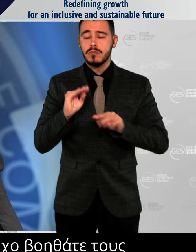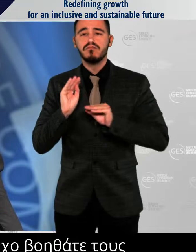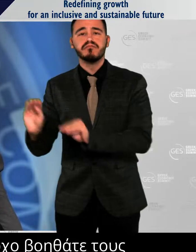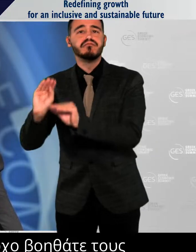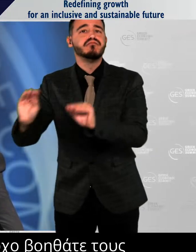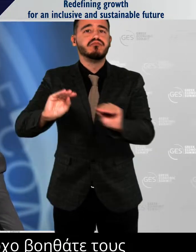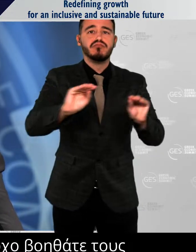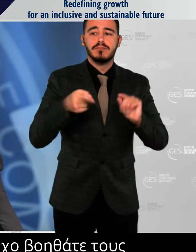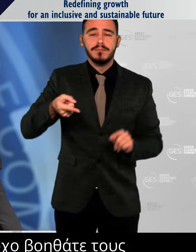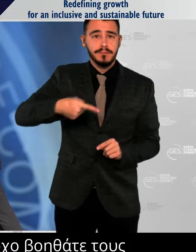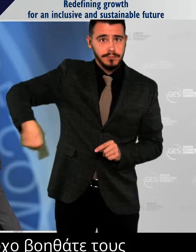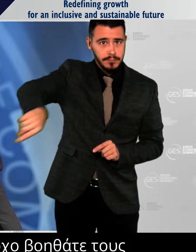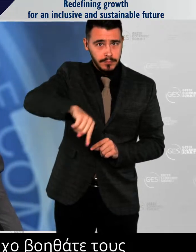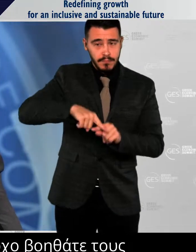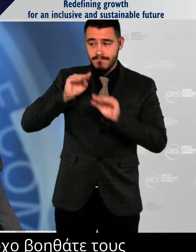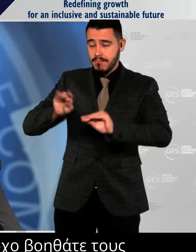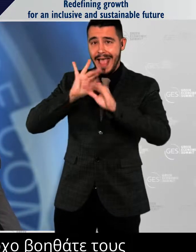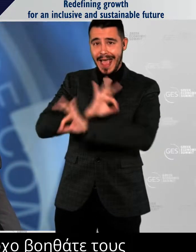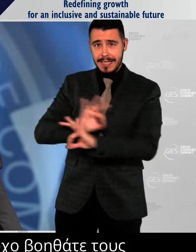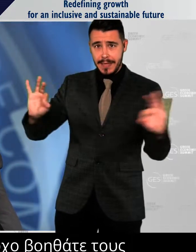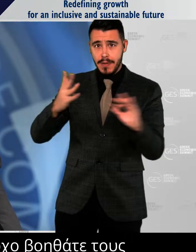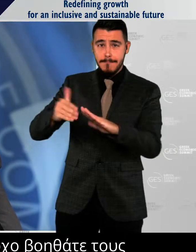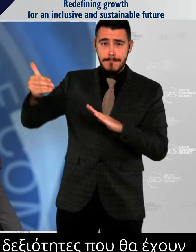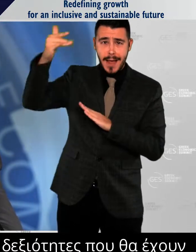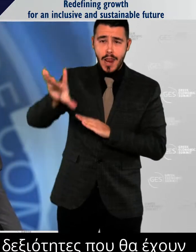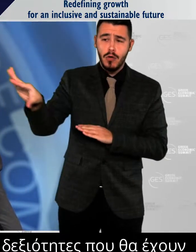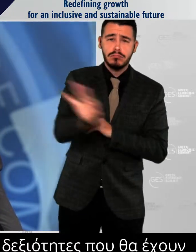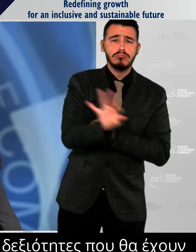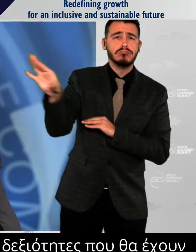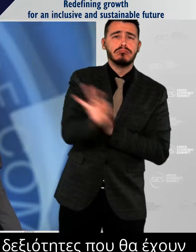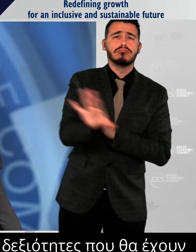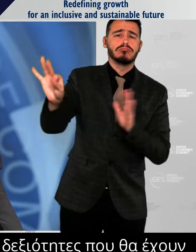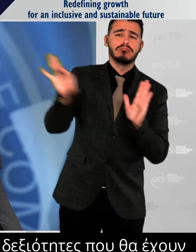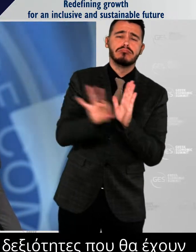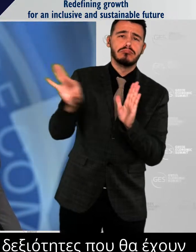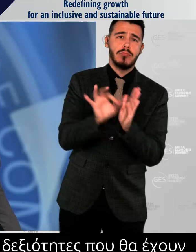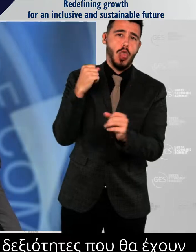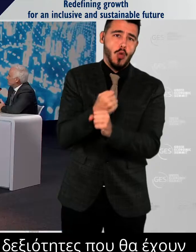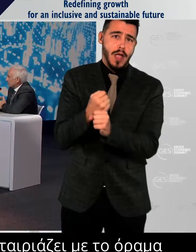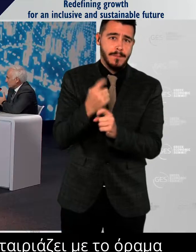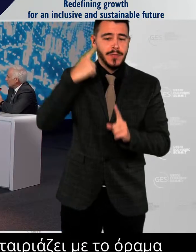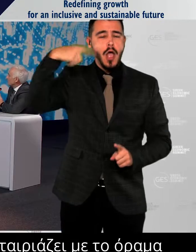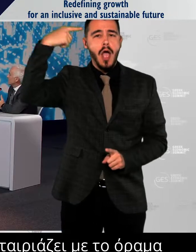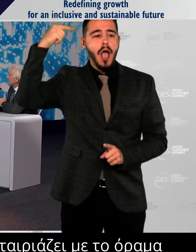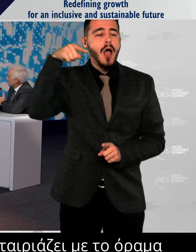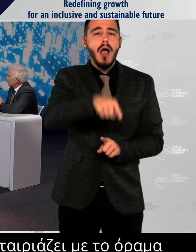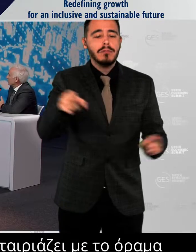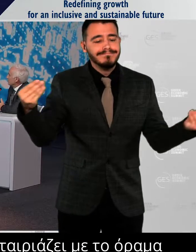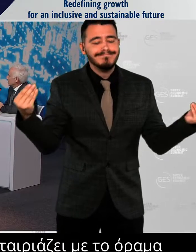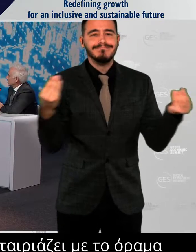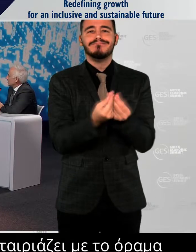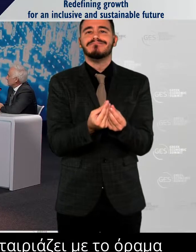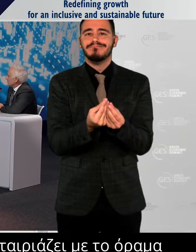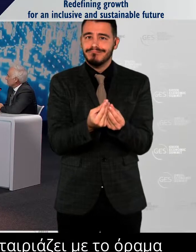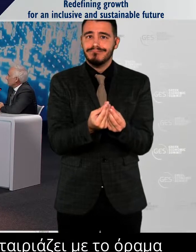vision to implement your vision, but at the same time also these people to find a way and let's say work and find work,